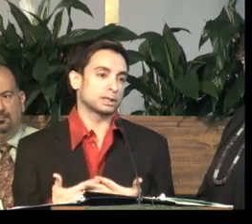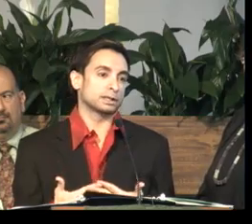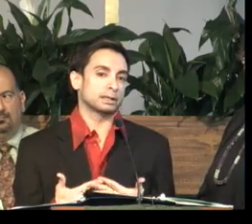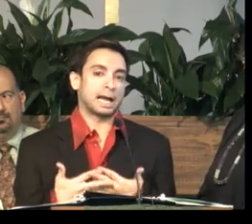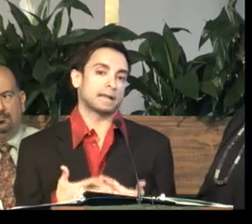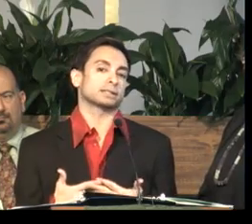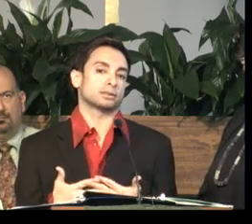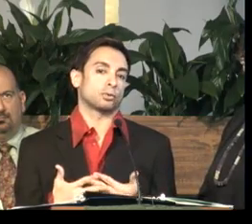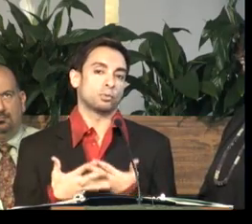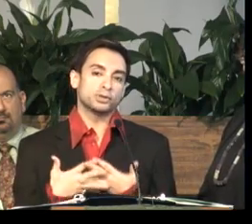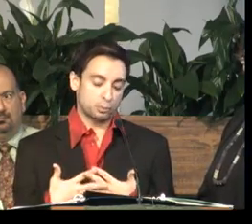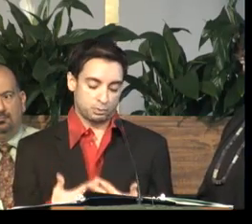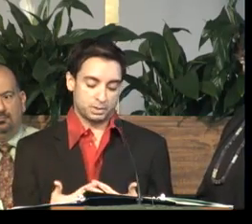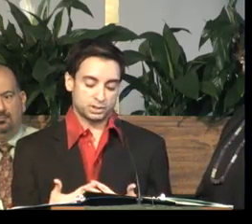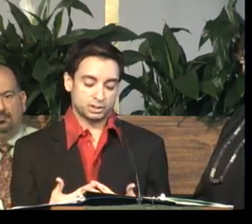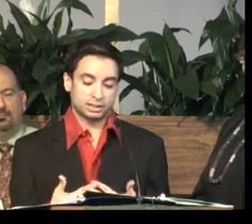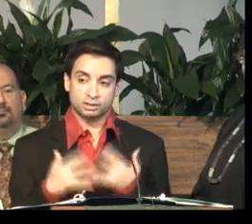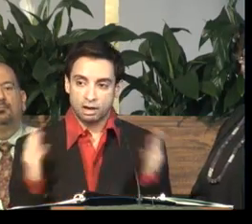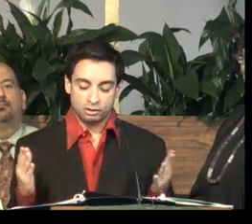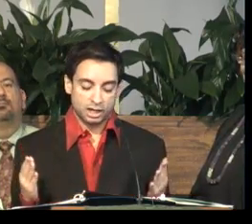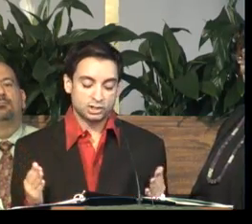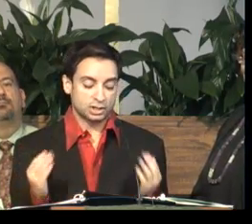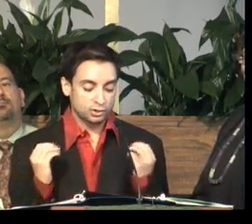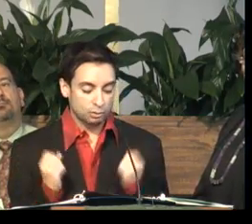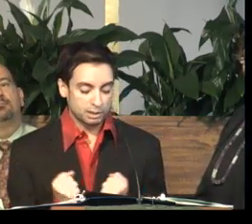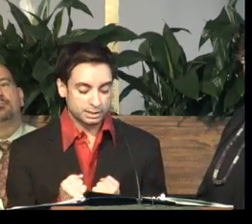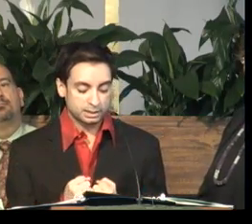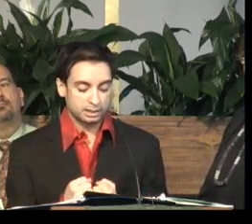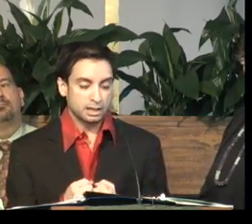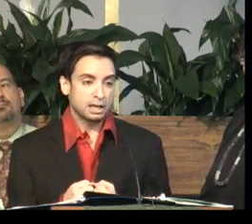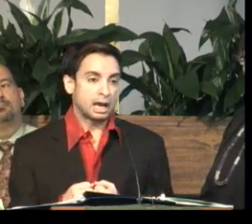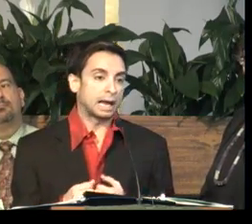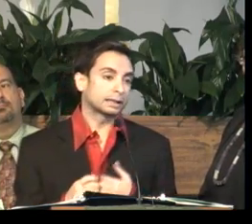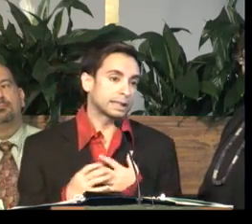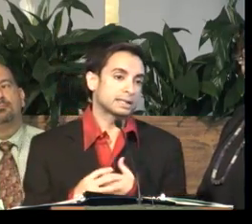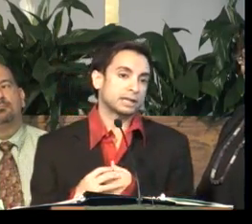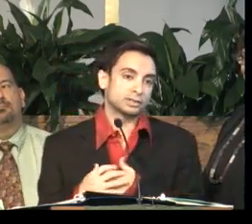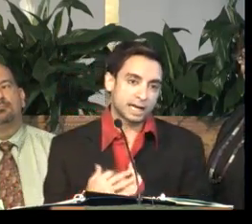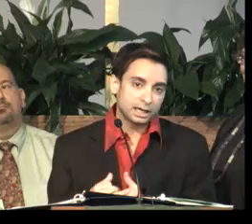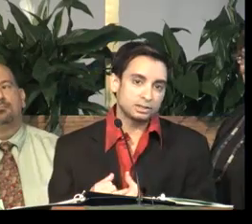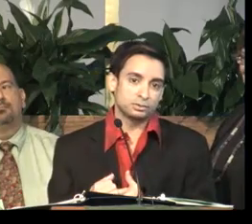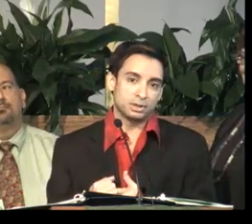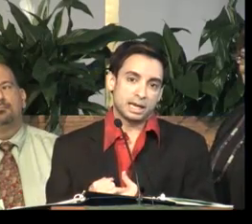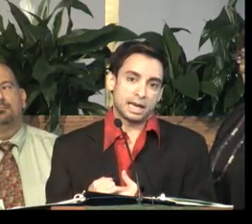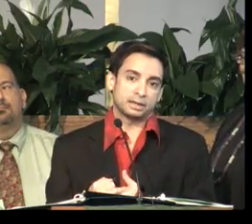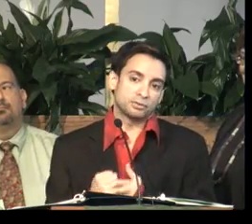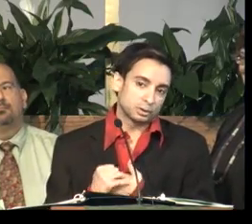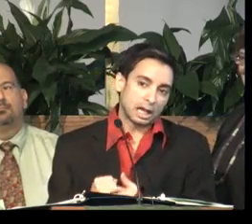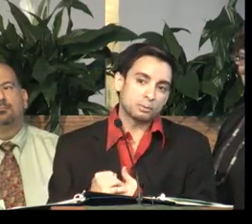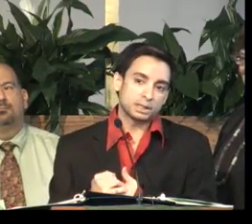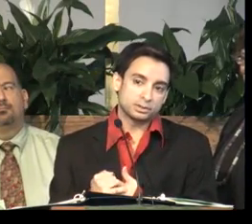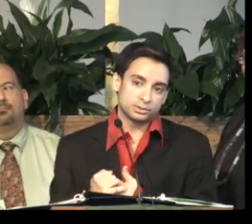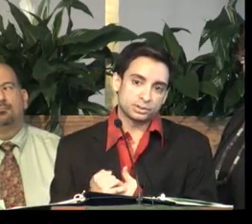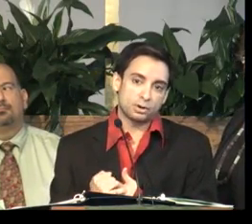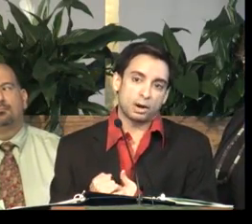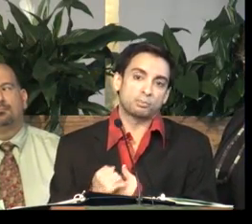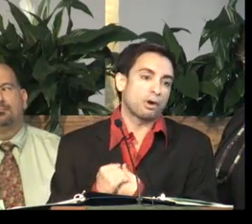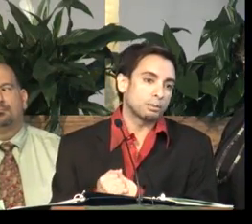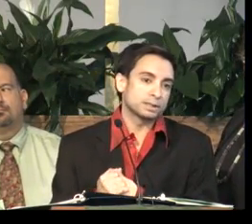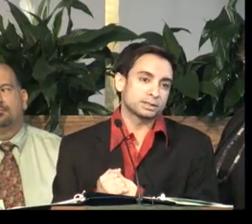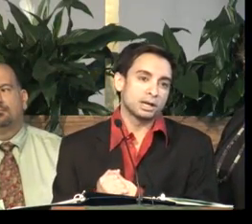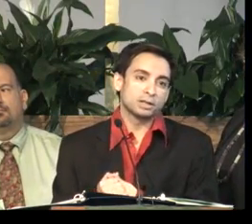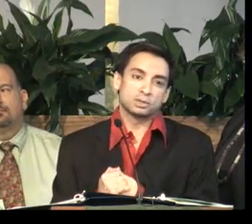just want to ask, with your permission as a congregation and your blessing, I'd like to entertain you, and if you allow me to do so,